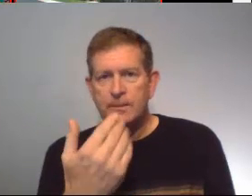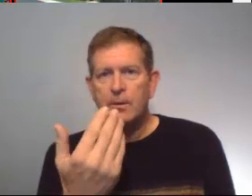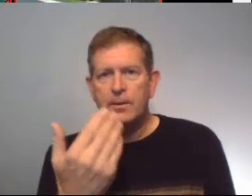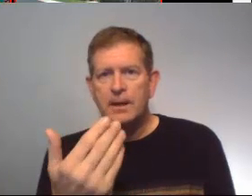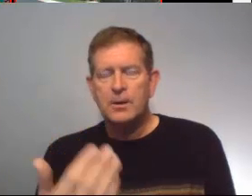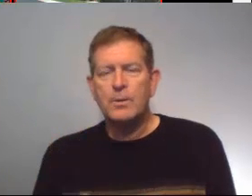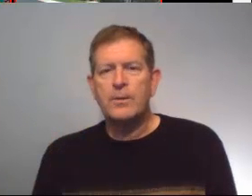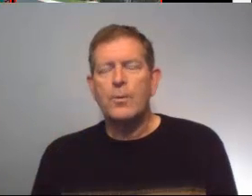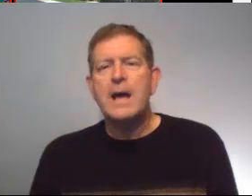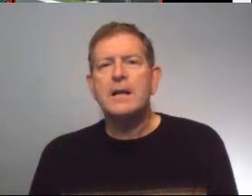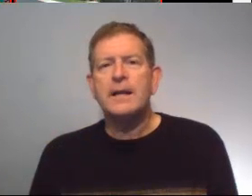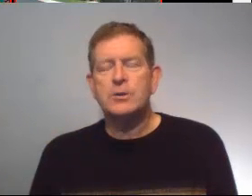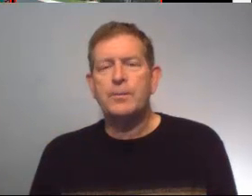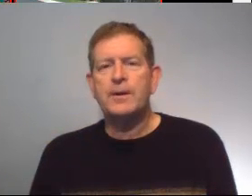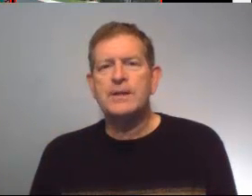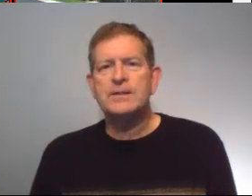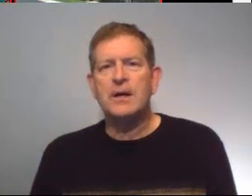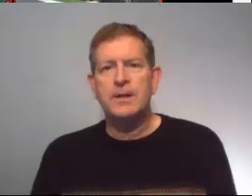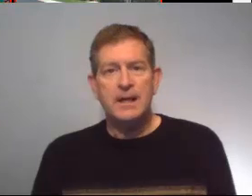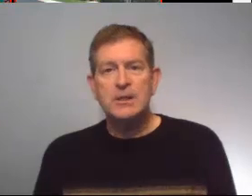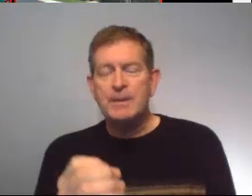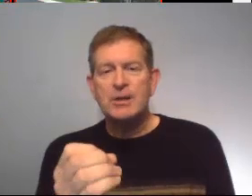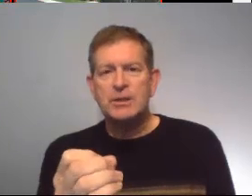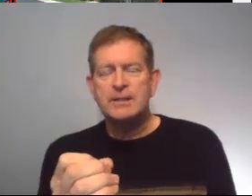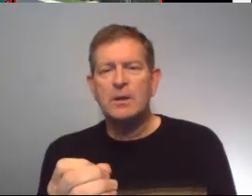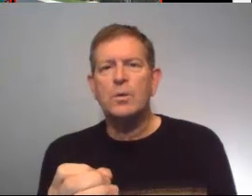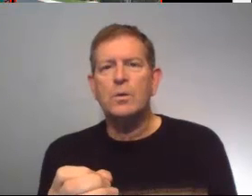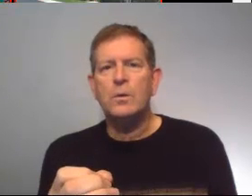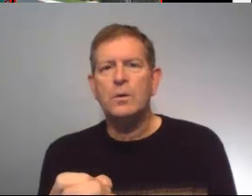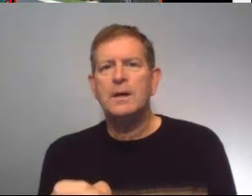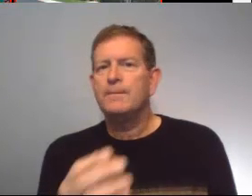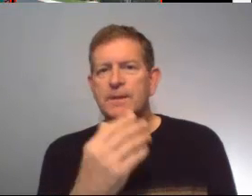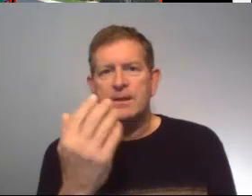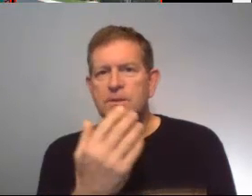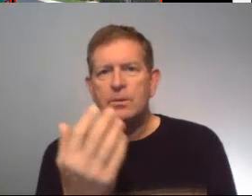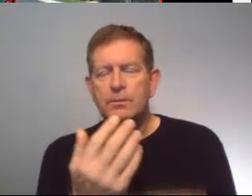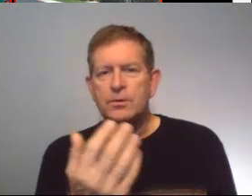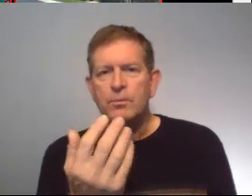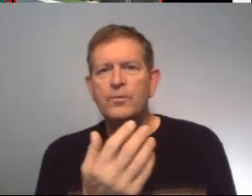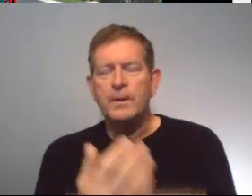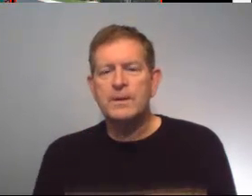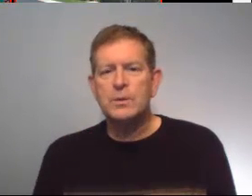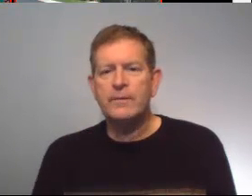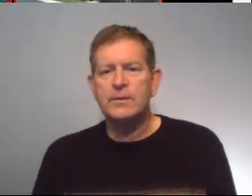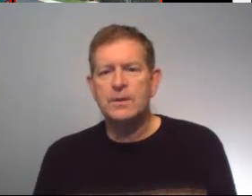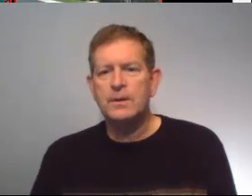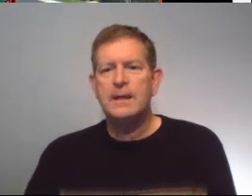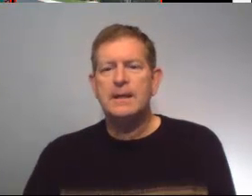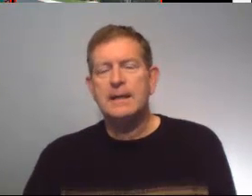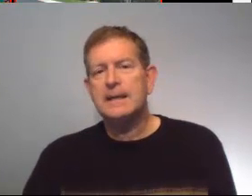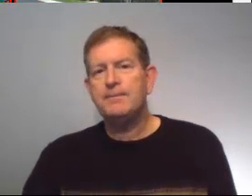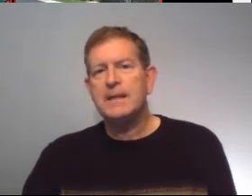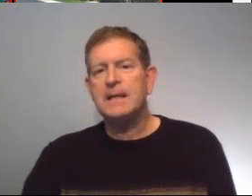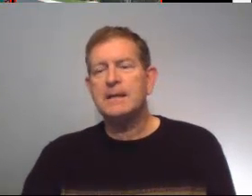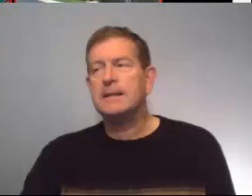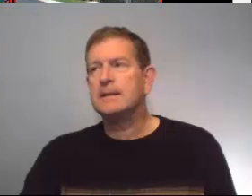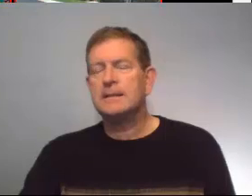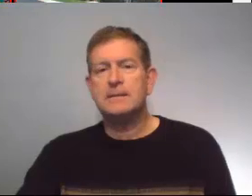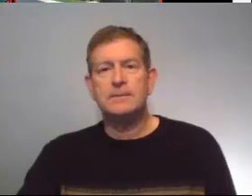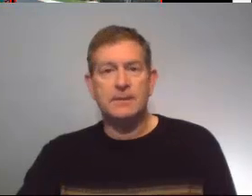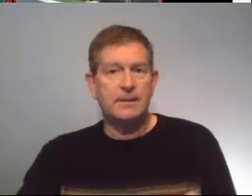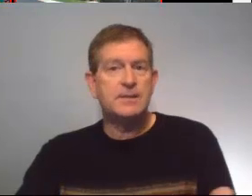We change our mouth rather radically as we pronounce that sound. In Spanish, the sound U, there's no movement whatsoever. So